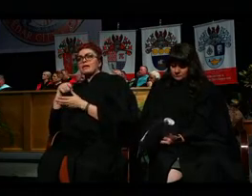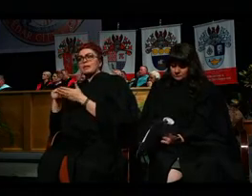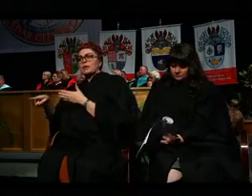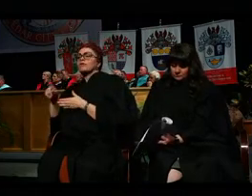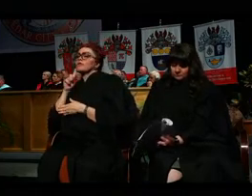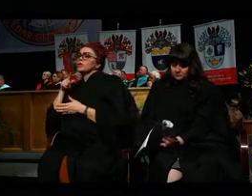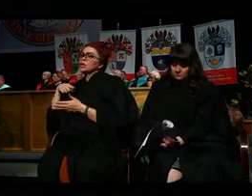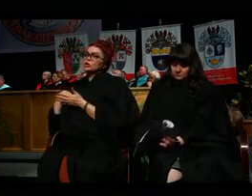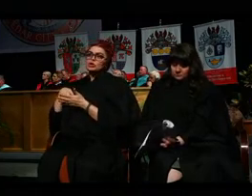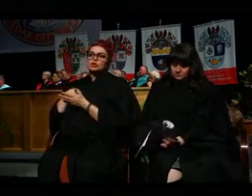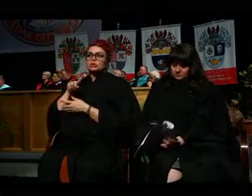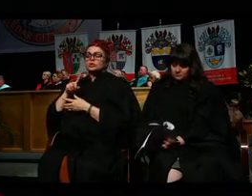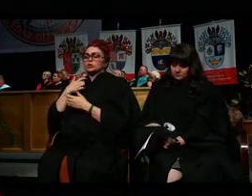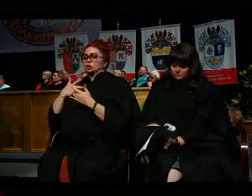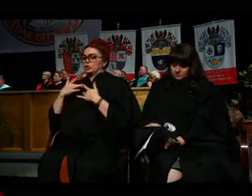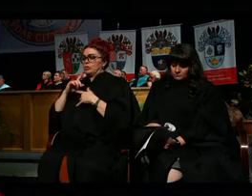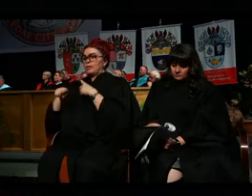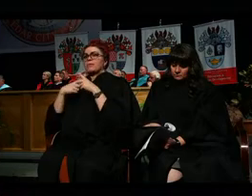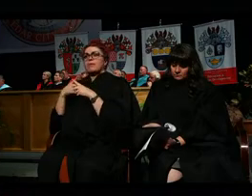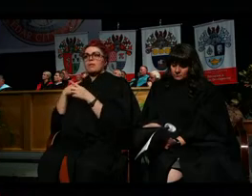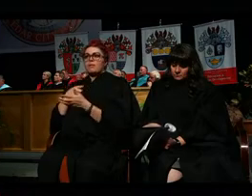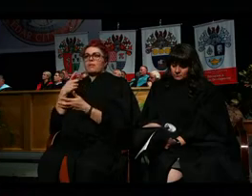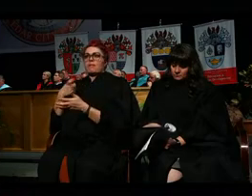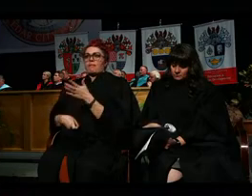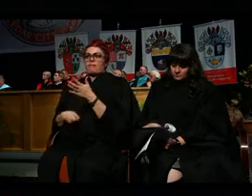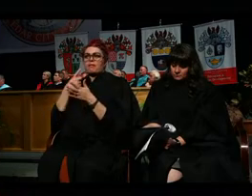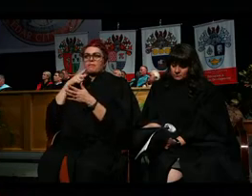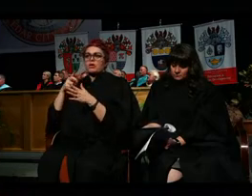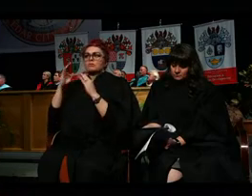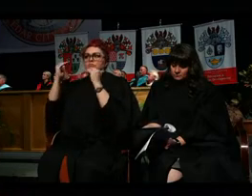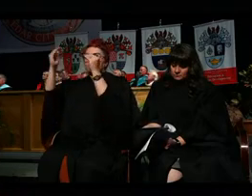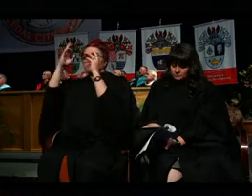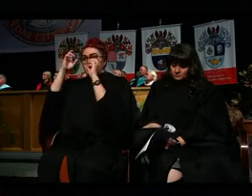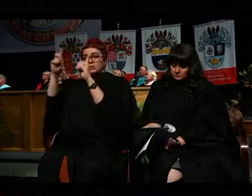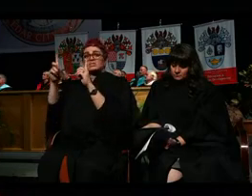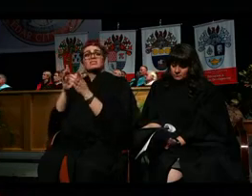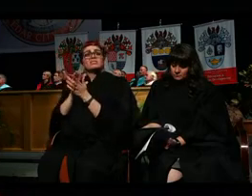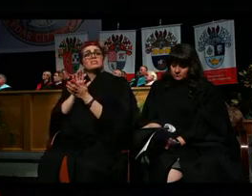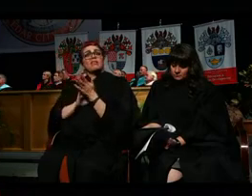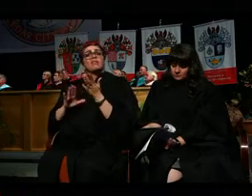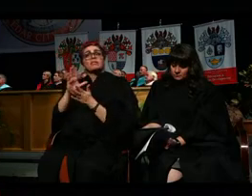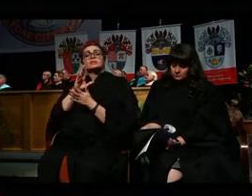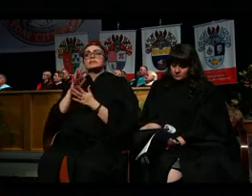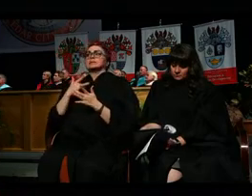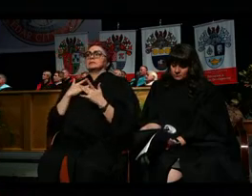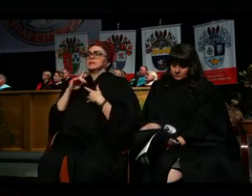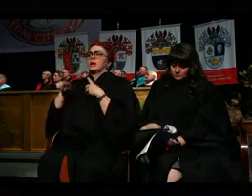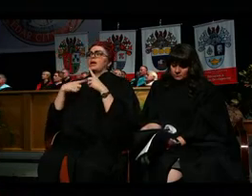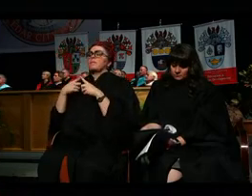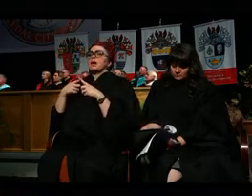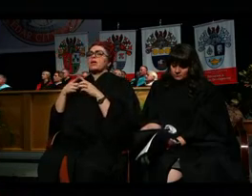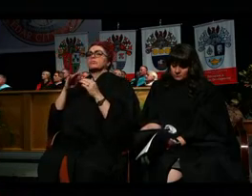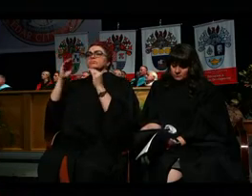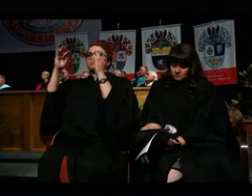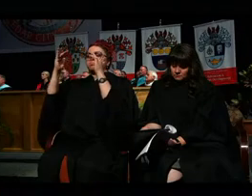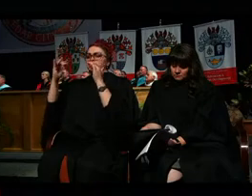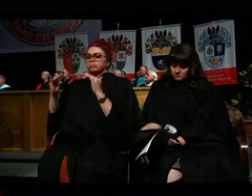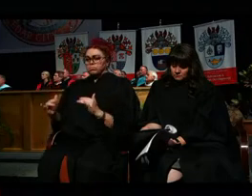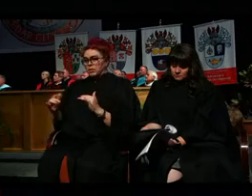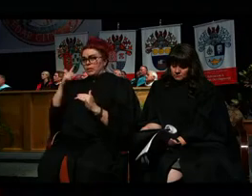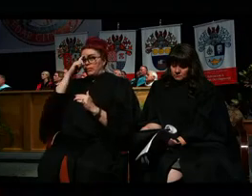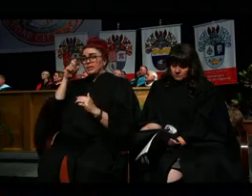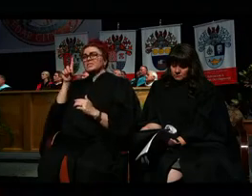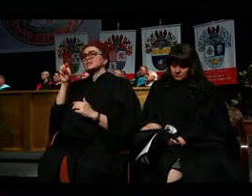student debt, and the value of a higher education. Universities are concerned about the decline in student enrollments due to a looming demographic